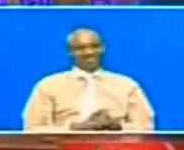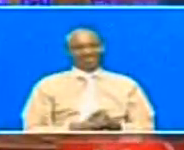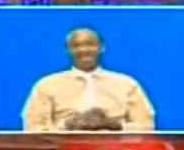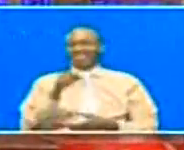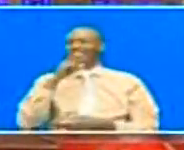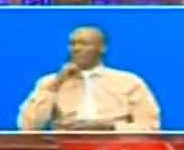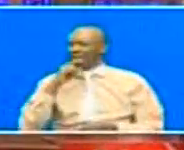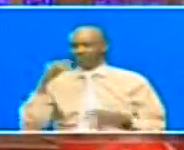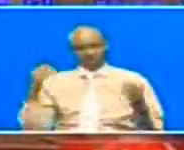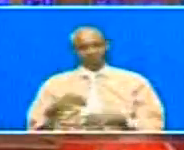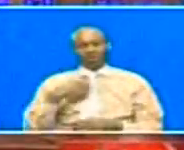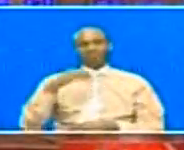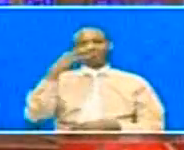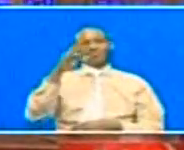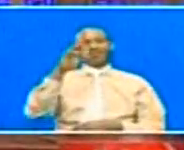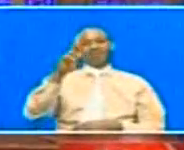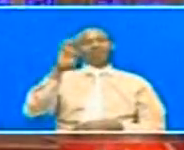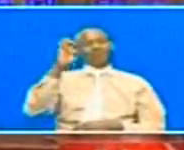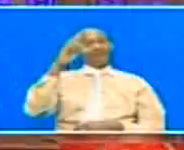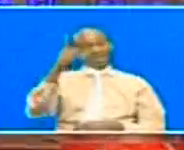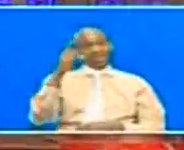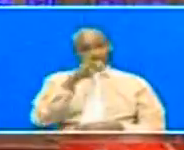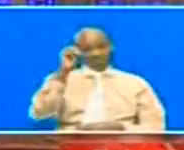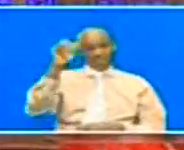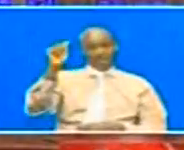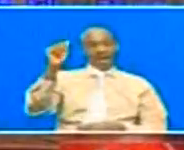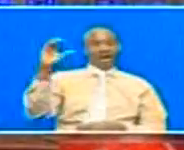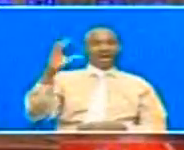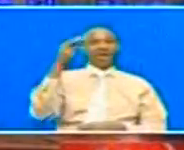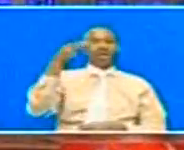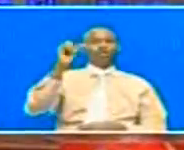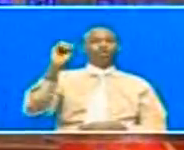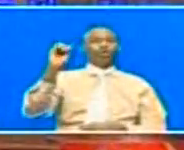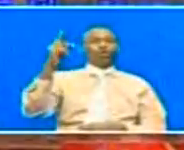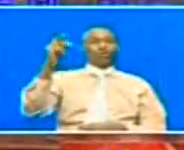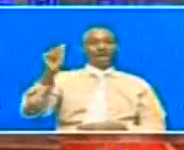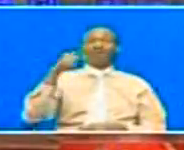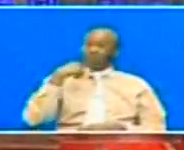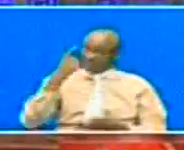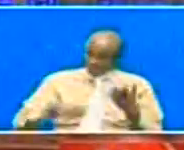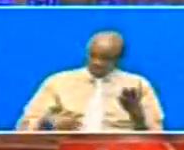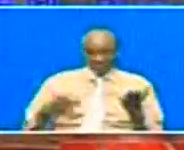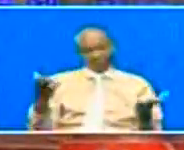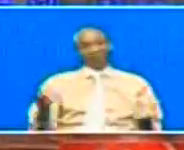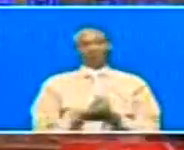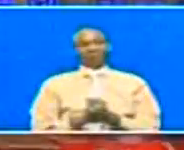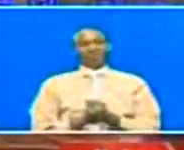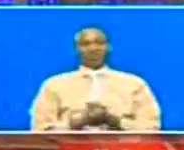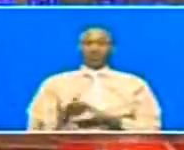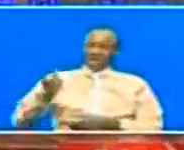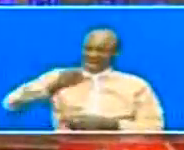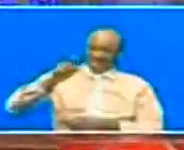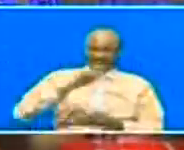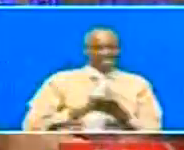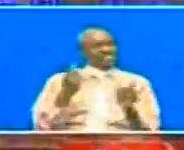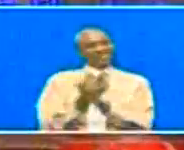What a man. At Fred O. Machoka, I'm at Koinange Jeff. The hashtag, you call it what you want. Fred, Roga Roga,